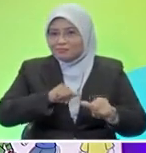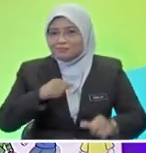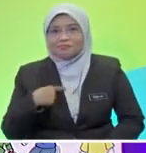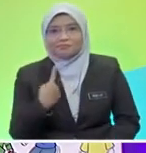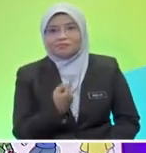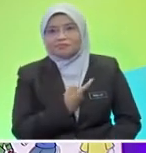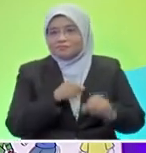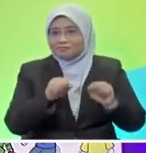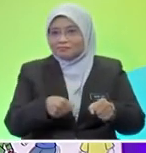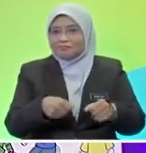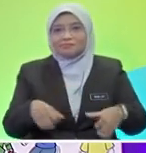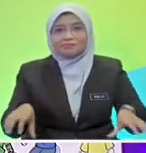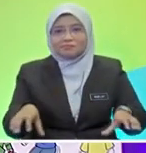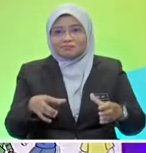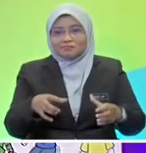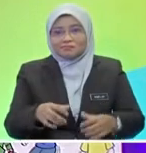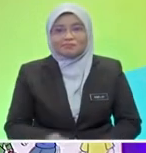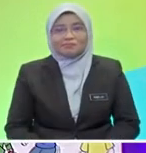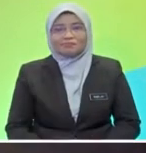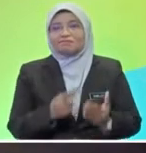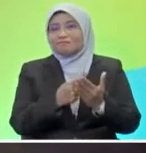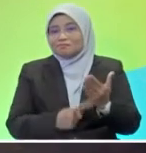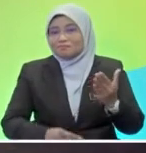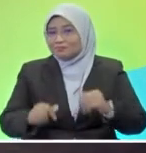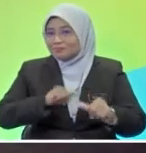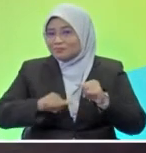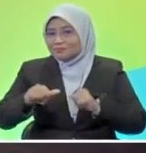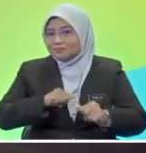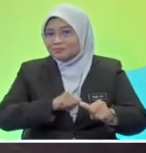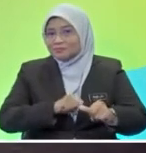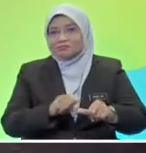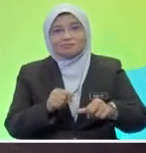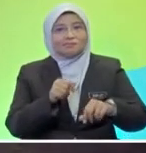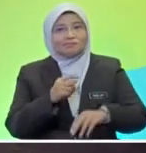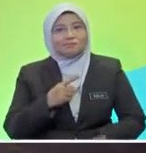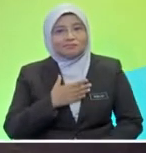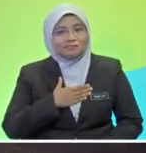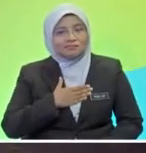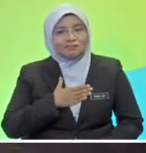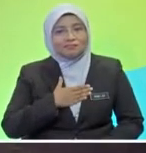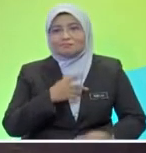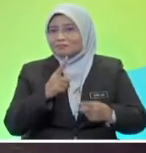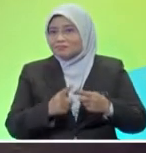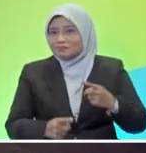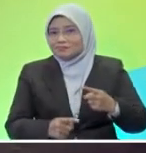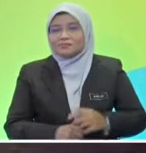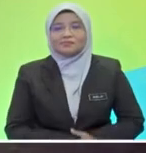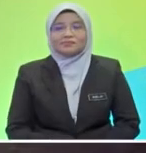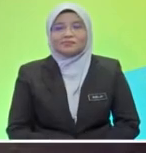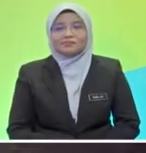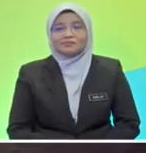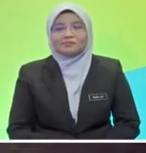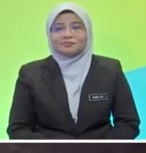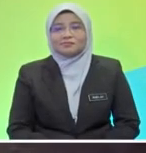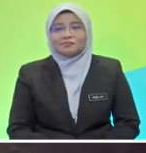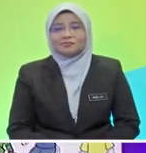that we cannot do. Oh. When you can do the activity, Shafika, you have to say I can do the activities. Okay, if you cannot,